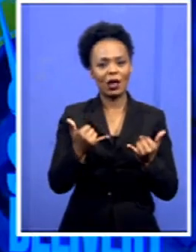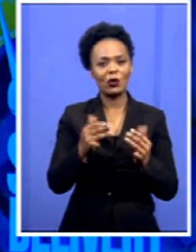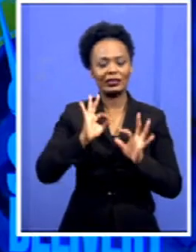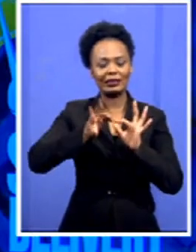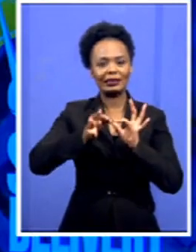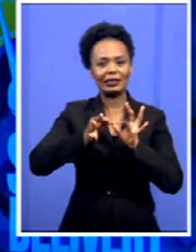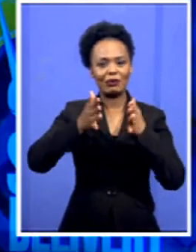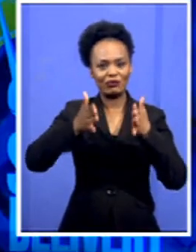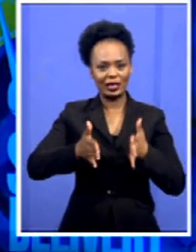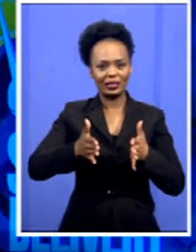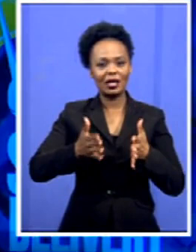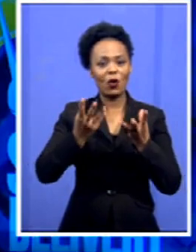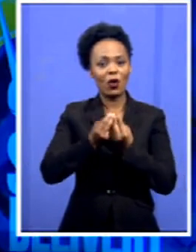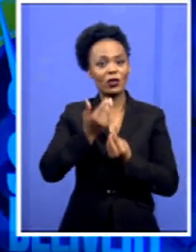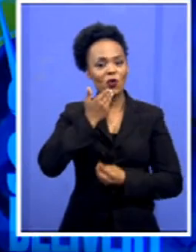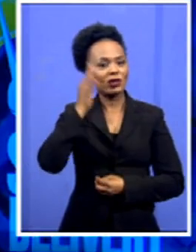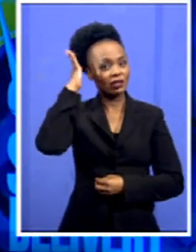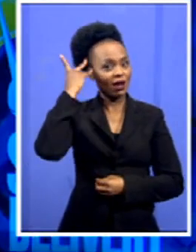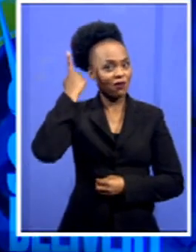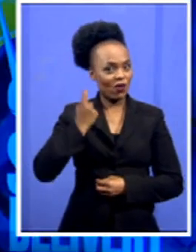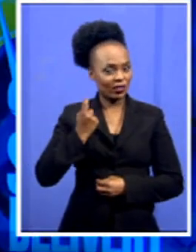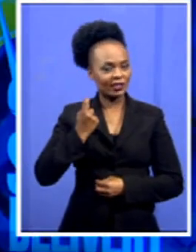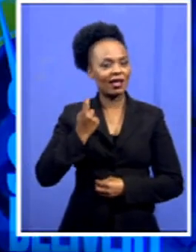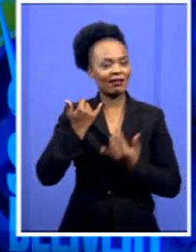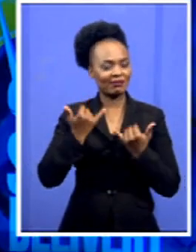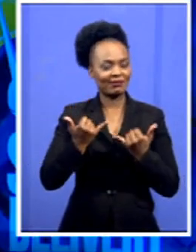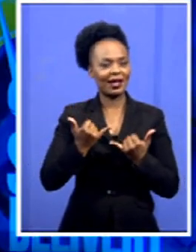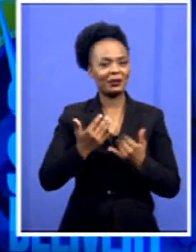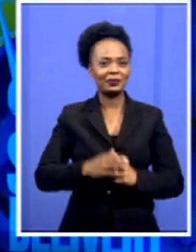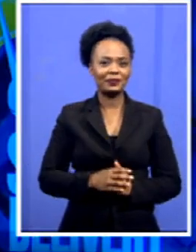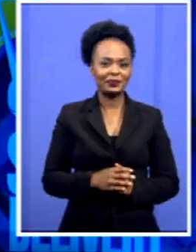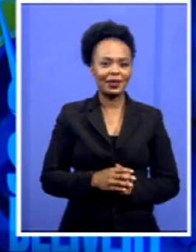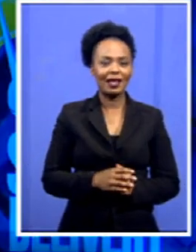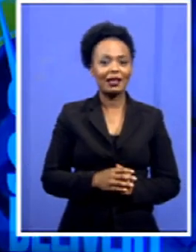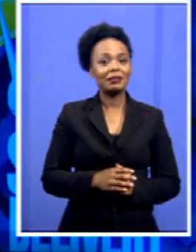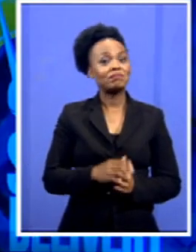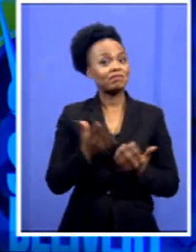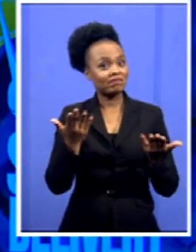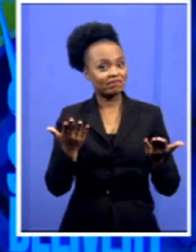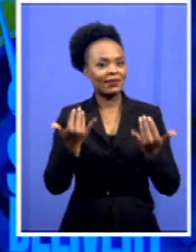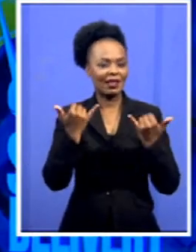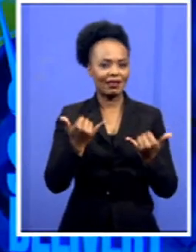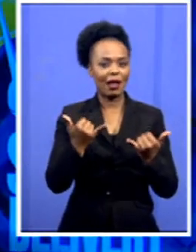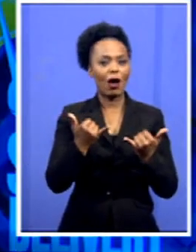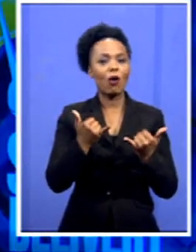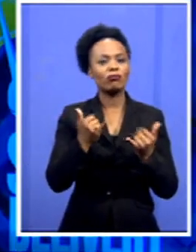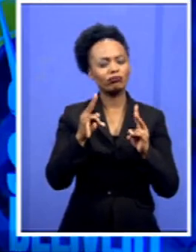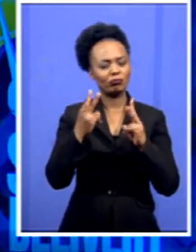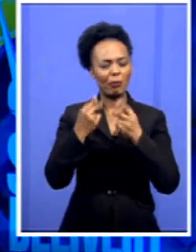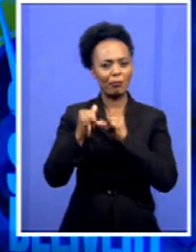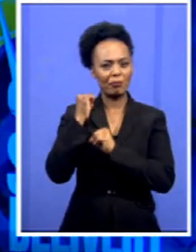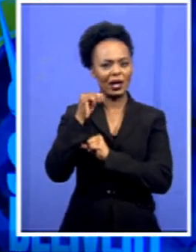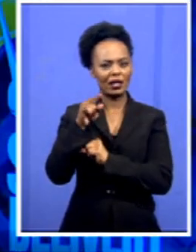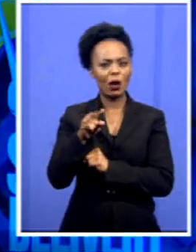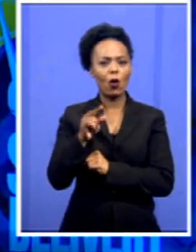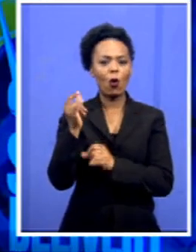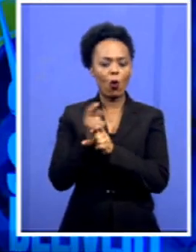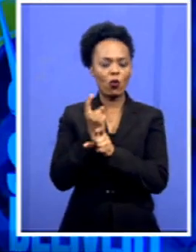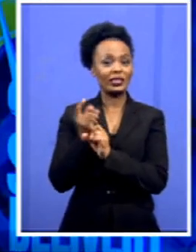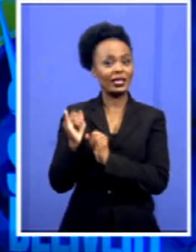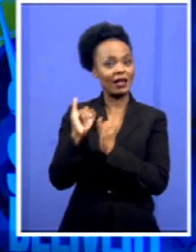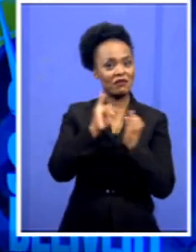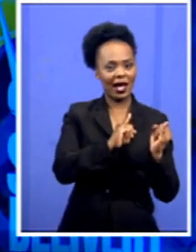sign language, of course, we have Trifosa and Selengwe with us this evening. So, just taking a look, we always do, we invite you,